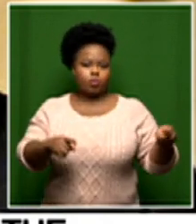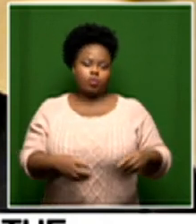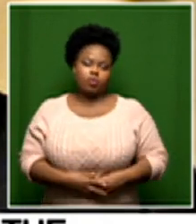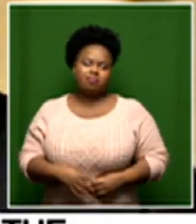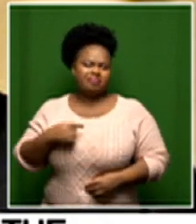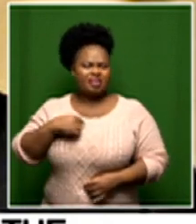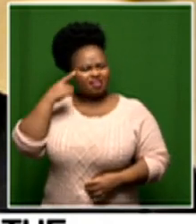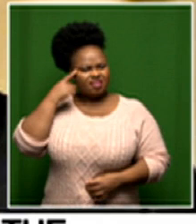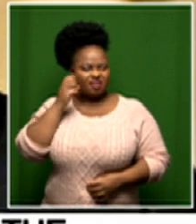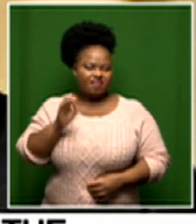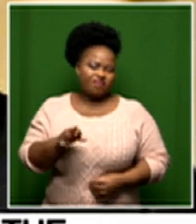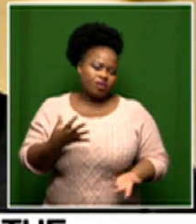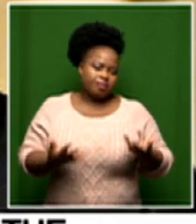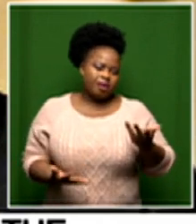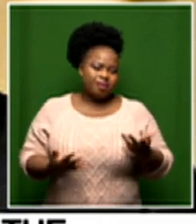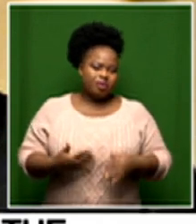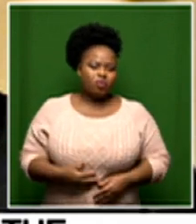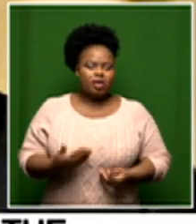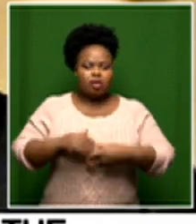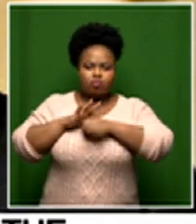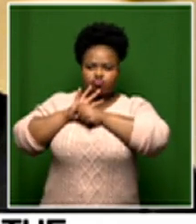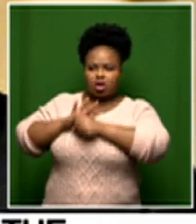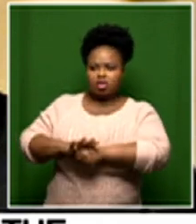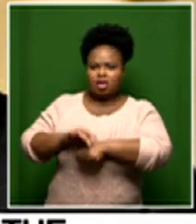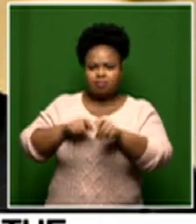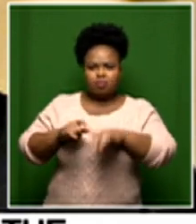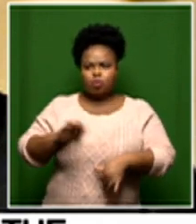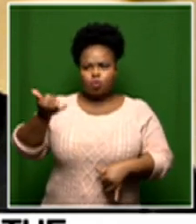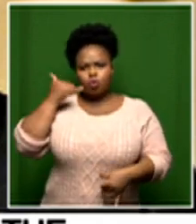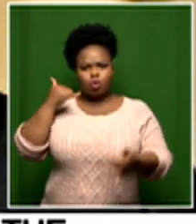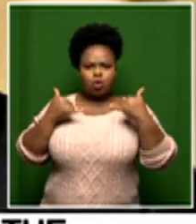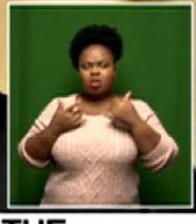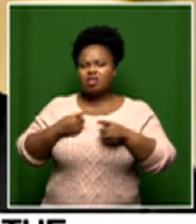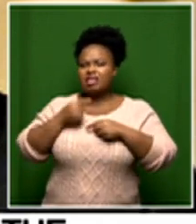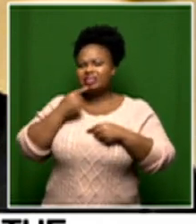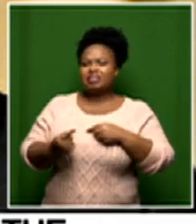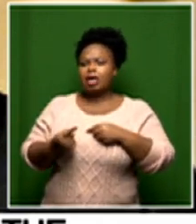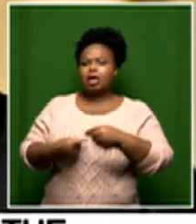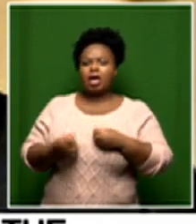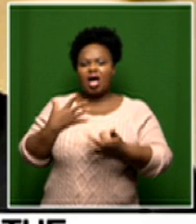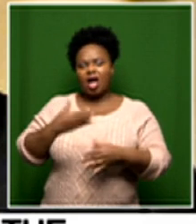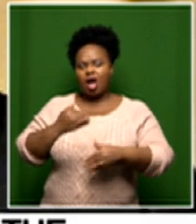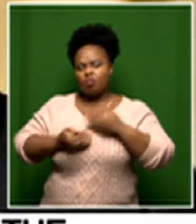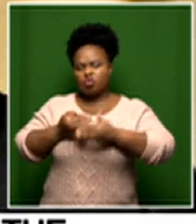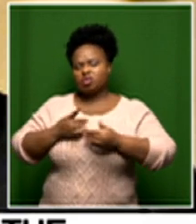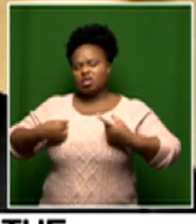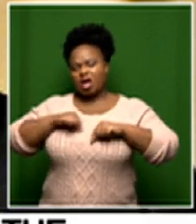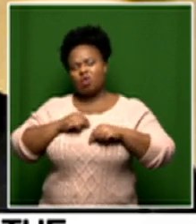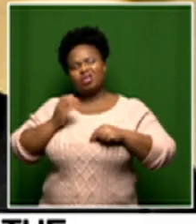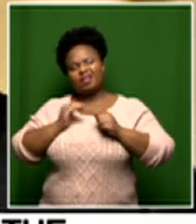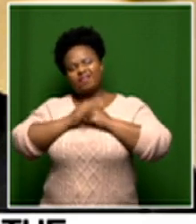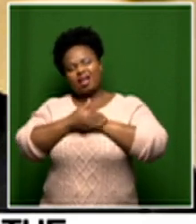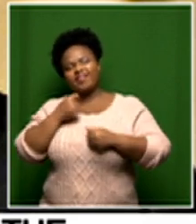to be having, a pressure of people who are calling our processes hogwash, and yet we know